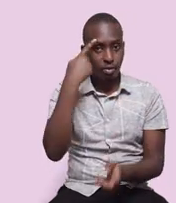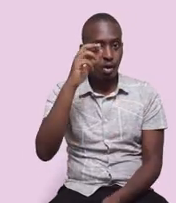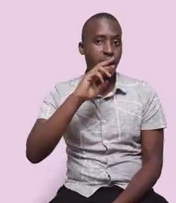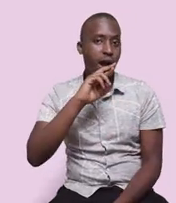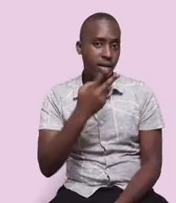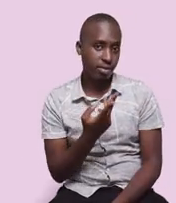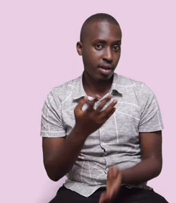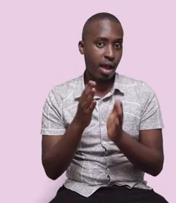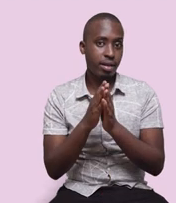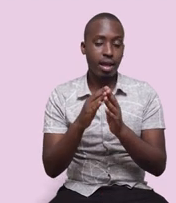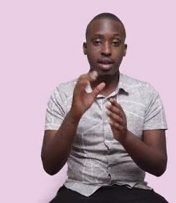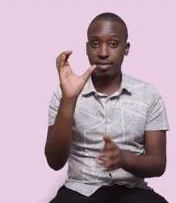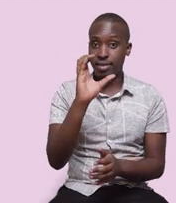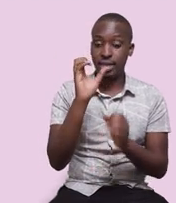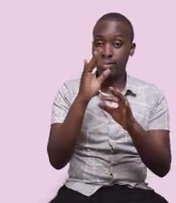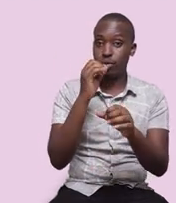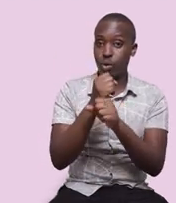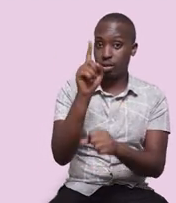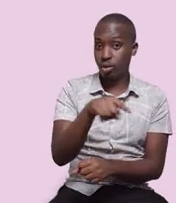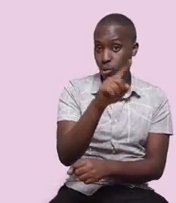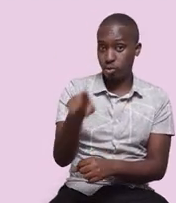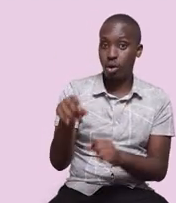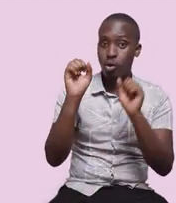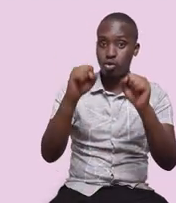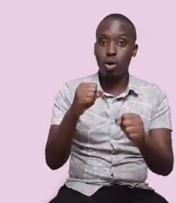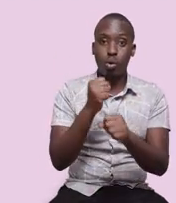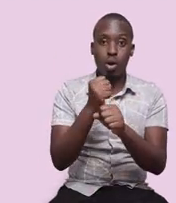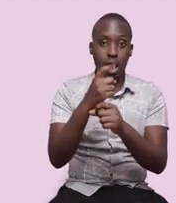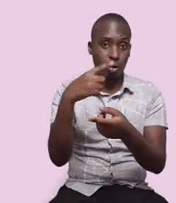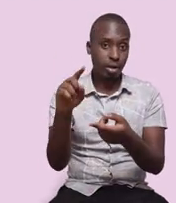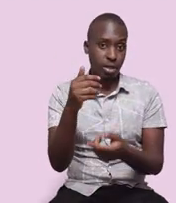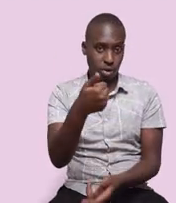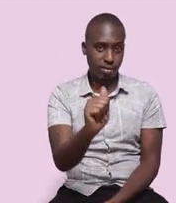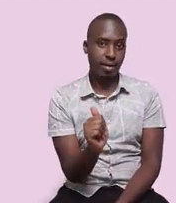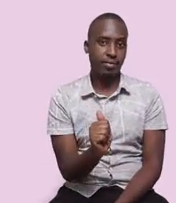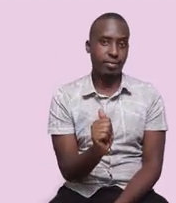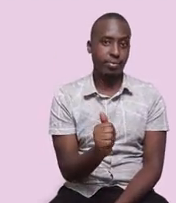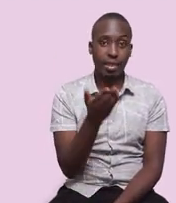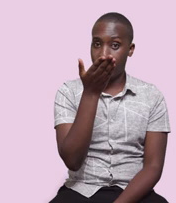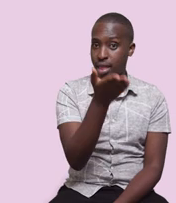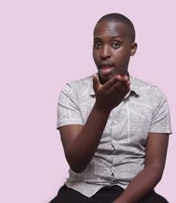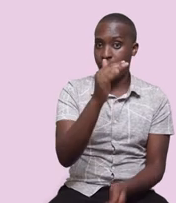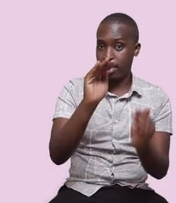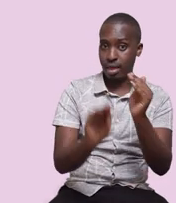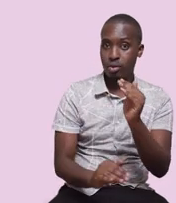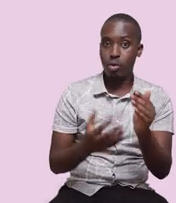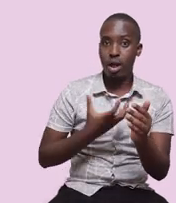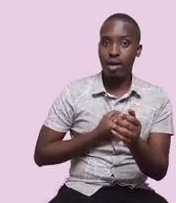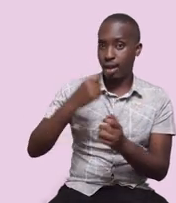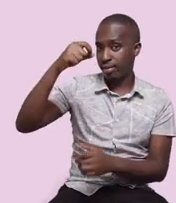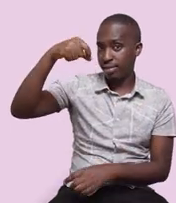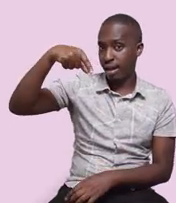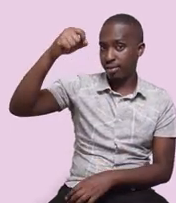And the letter C means if you make a mistake, you can correct it yourself. Here down, we have